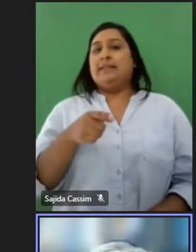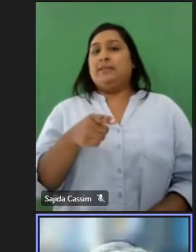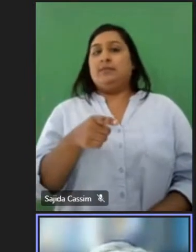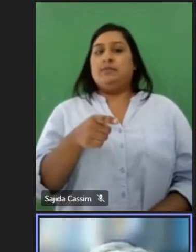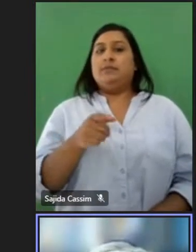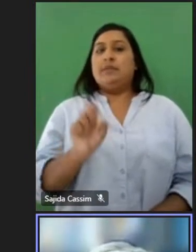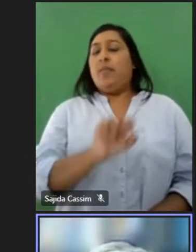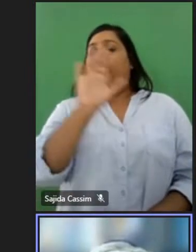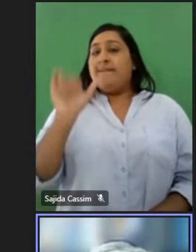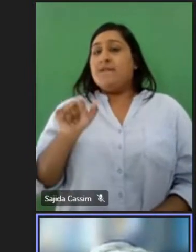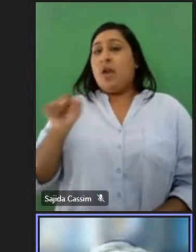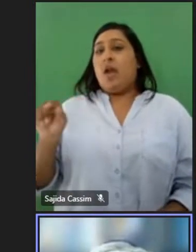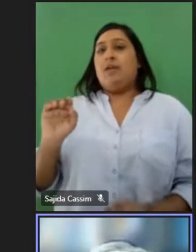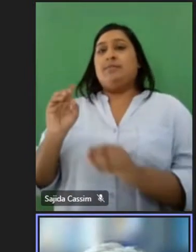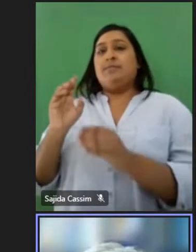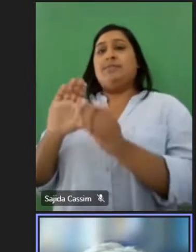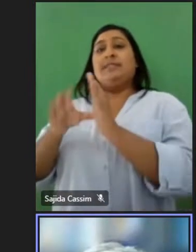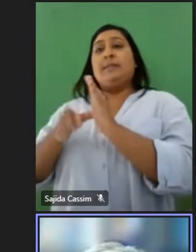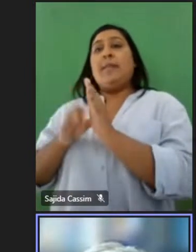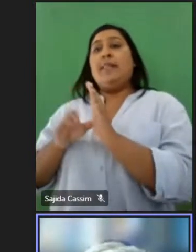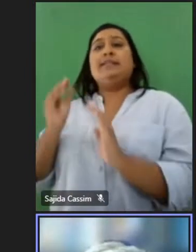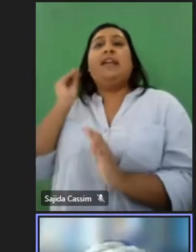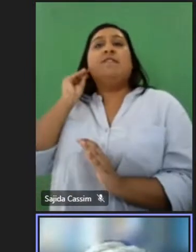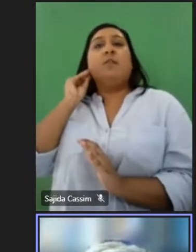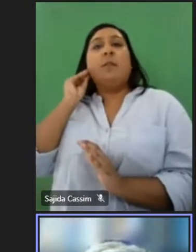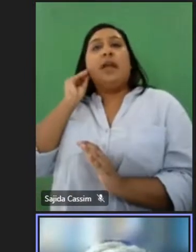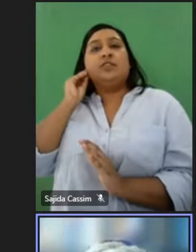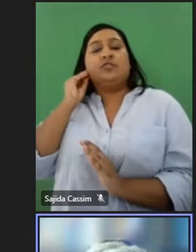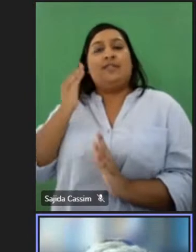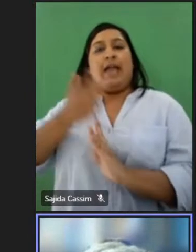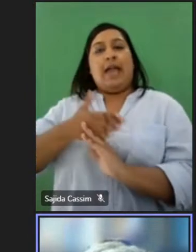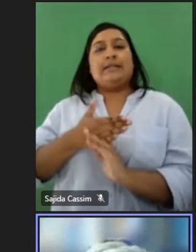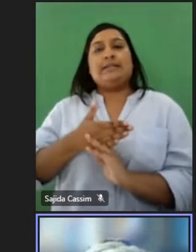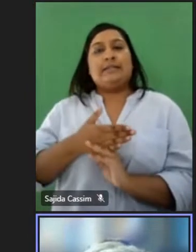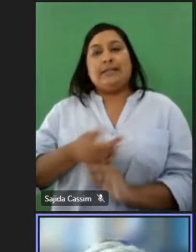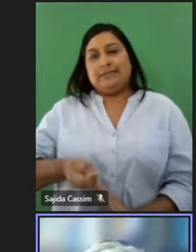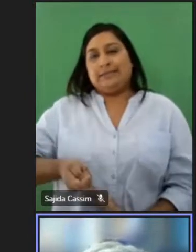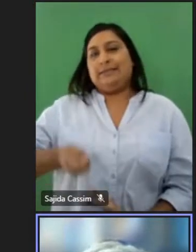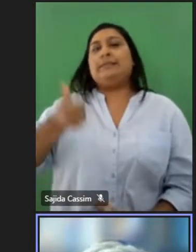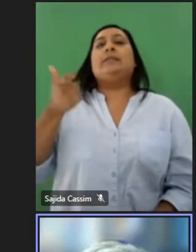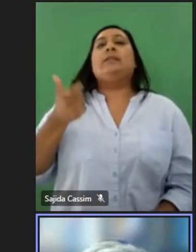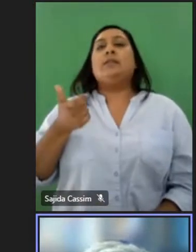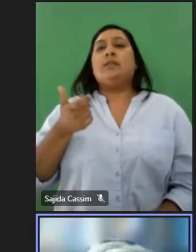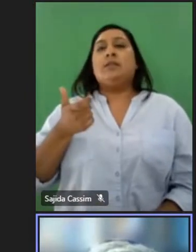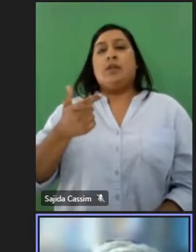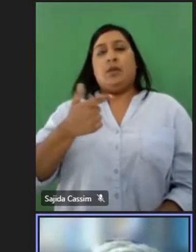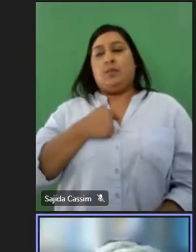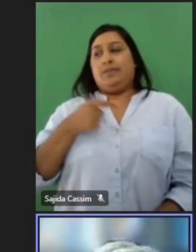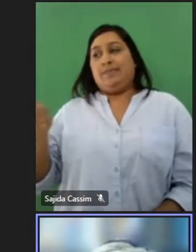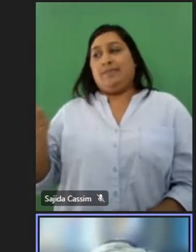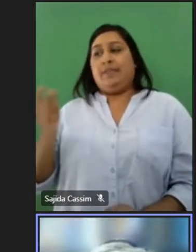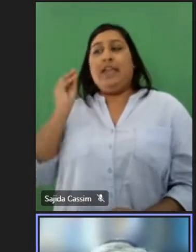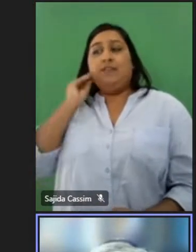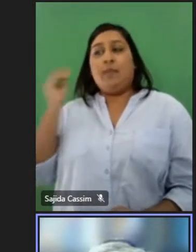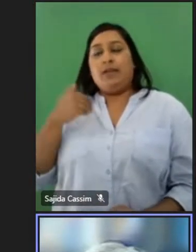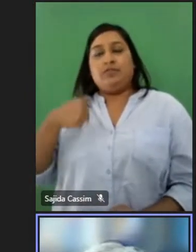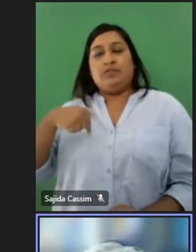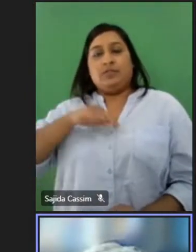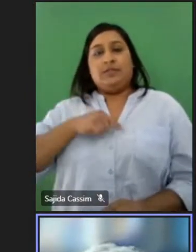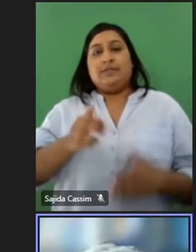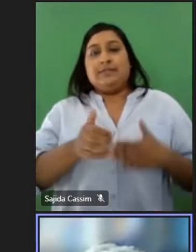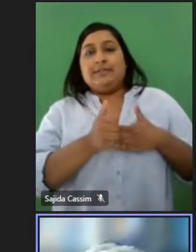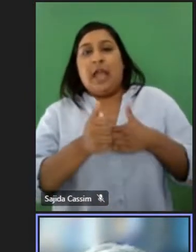to direct how the response to COVID-19 can be made more disability